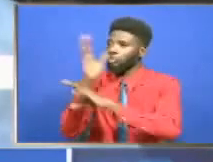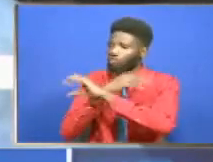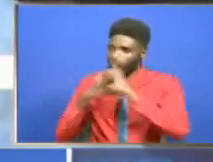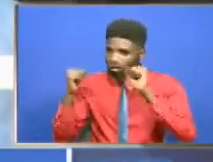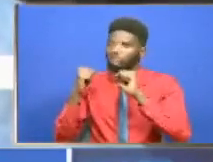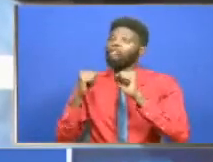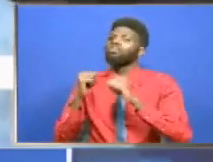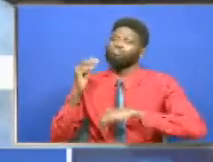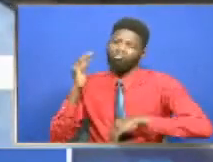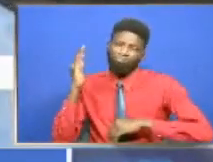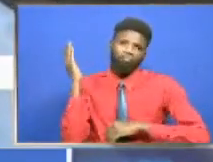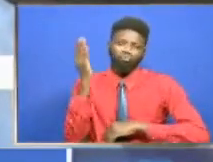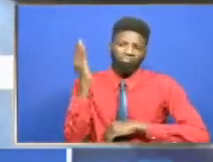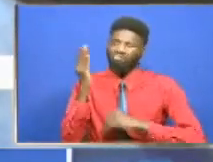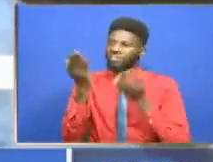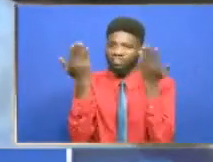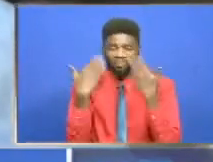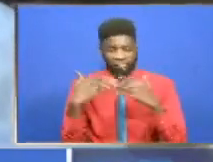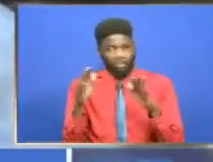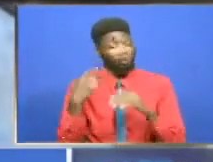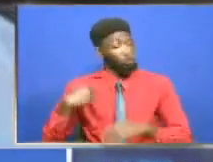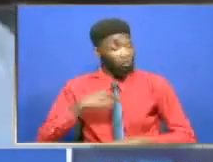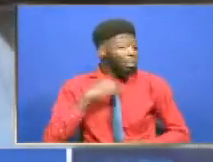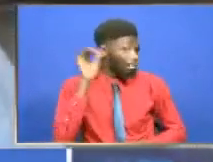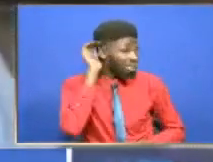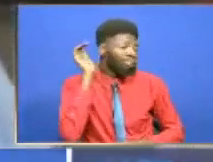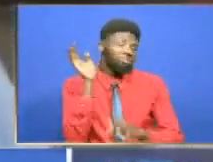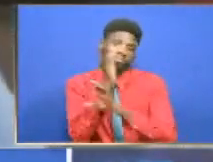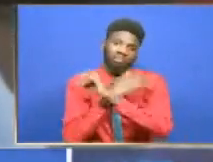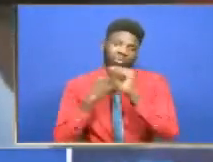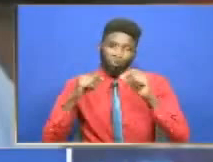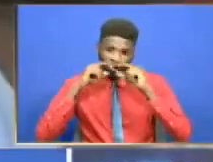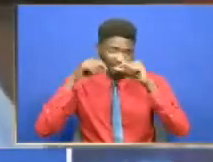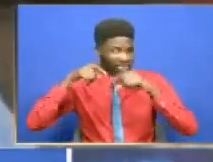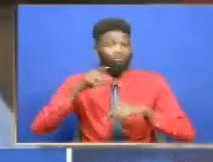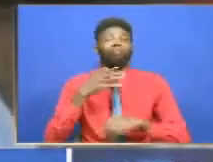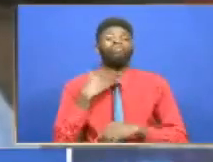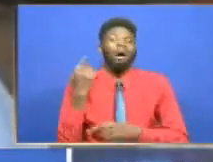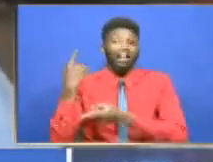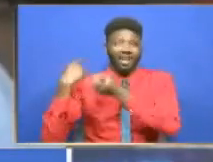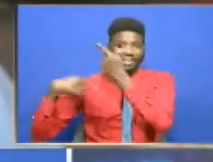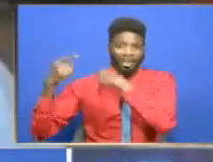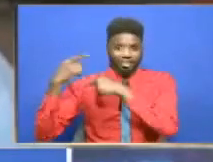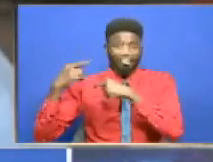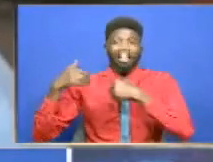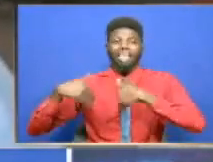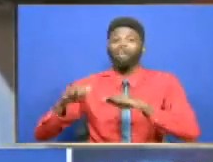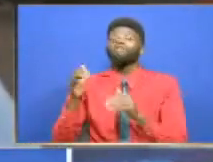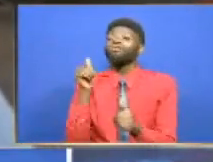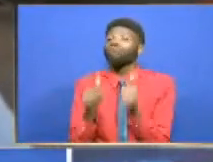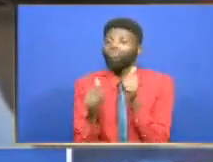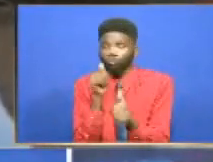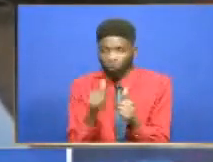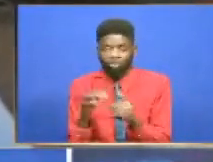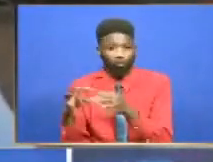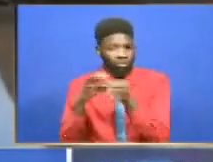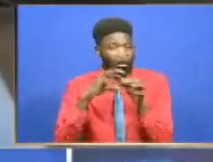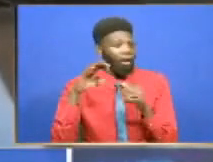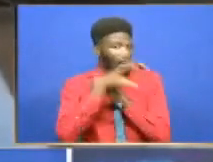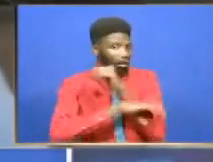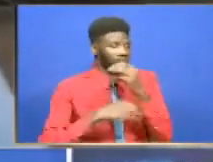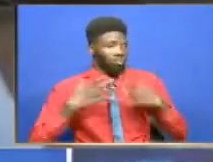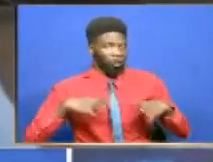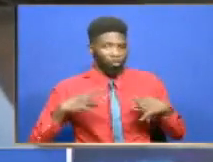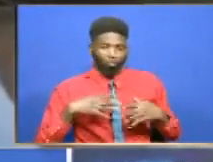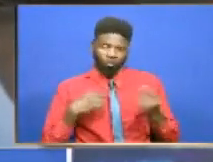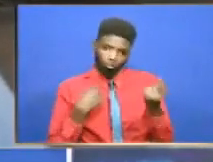listen to him has said that the biggest legacy that he wants to leave is a united country, people talking in the same